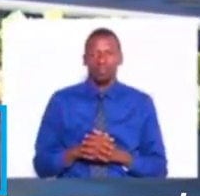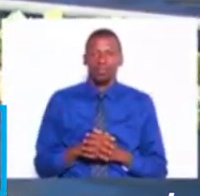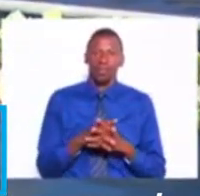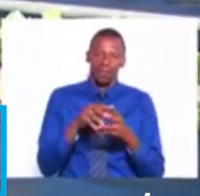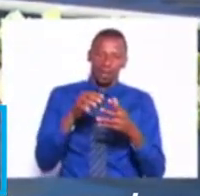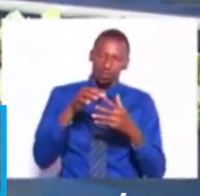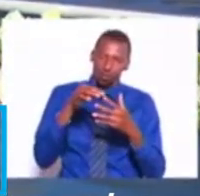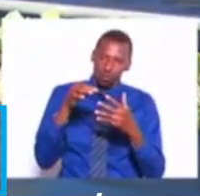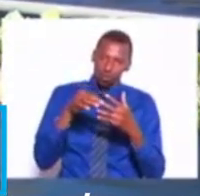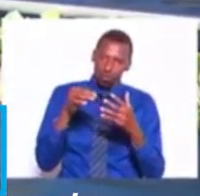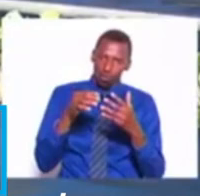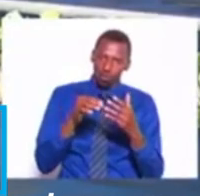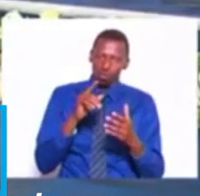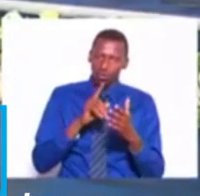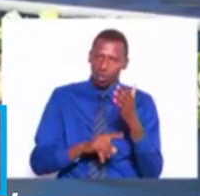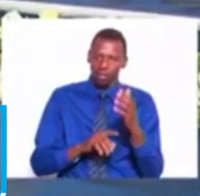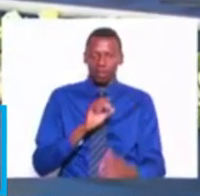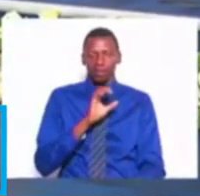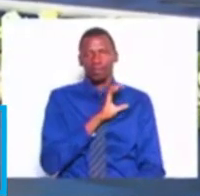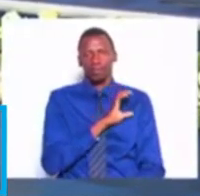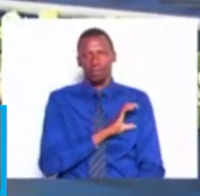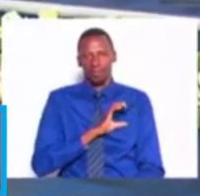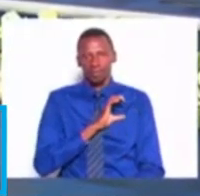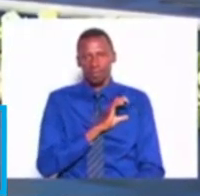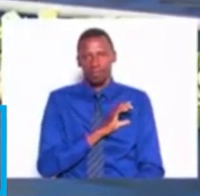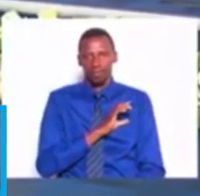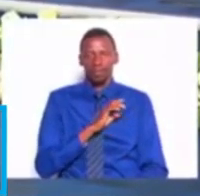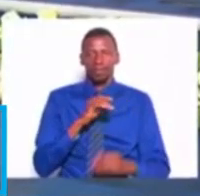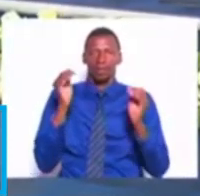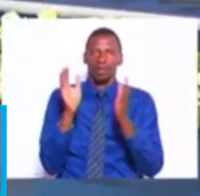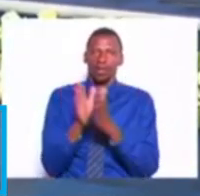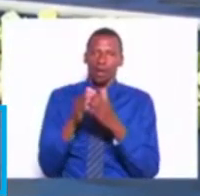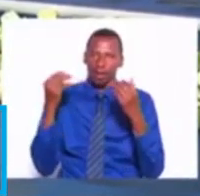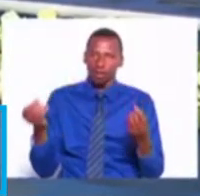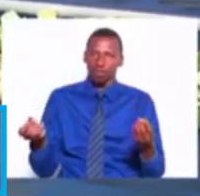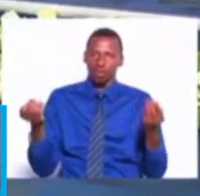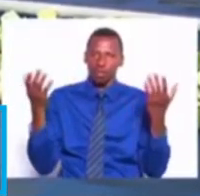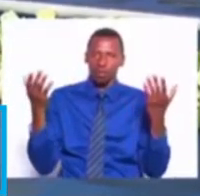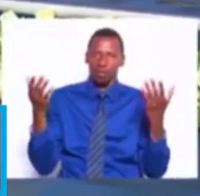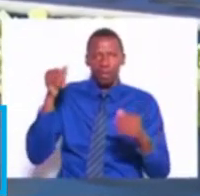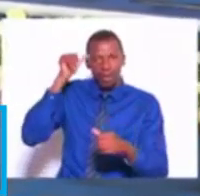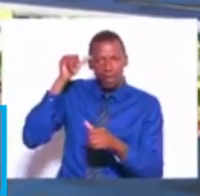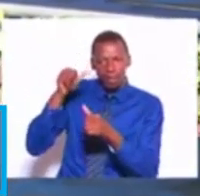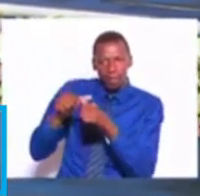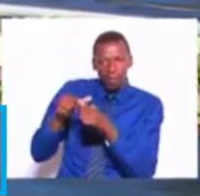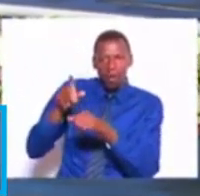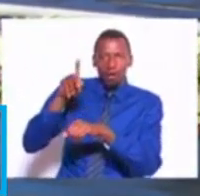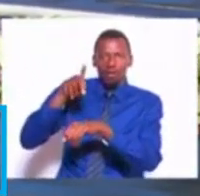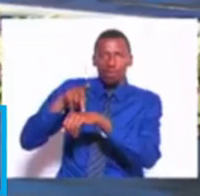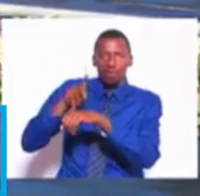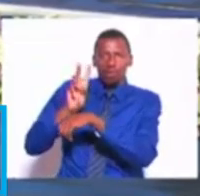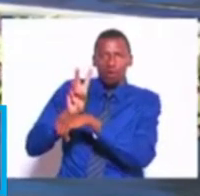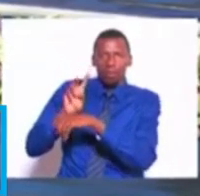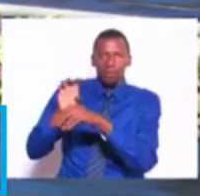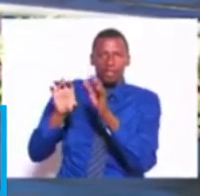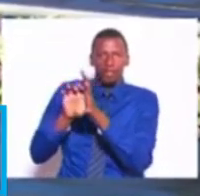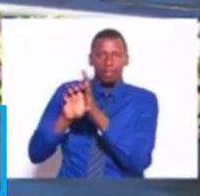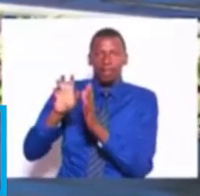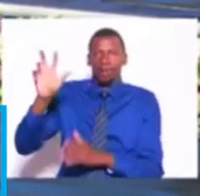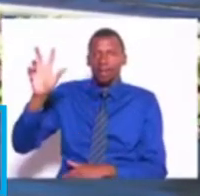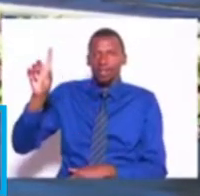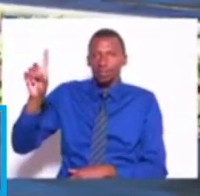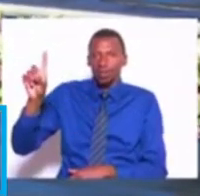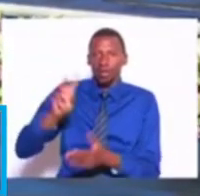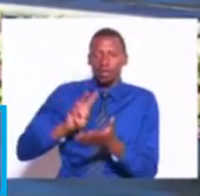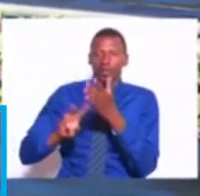Choose the character. Hallelujah. Remember Proverbs 31 verse 10, the Bible says, a